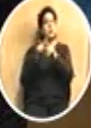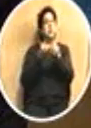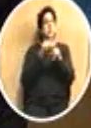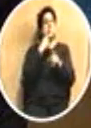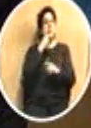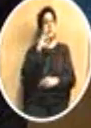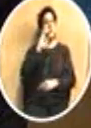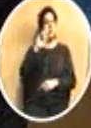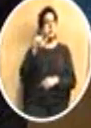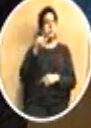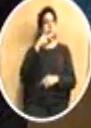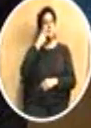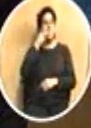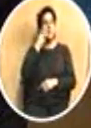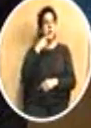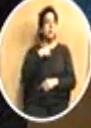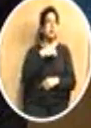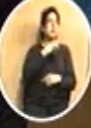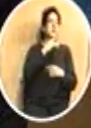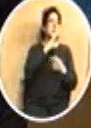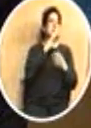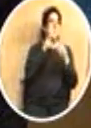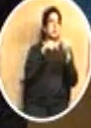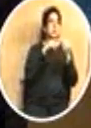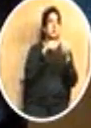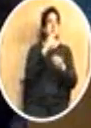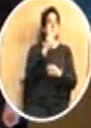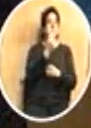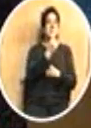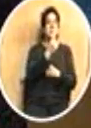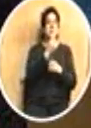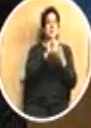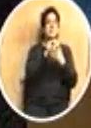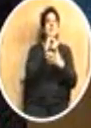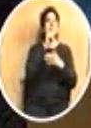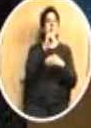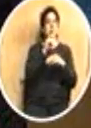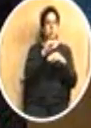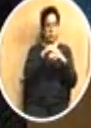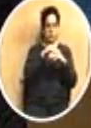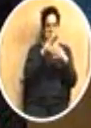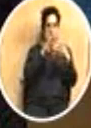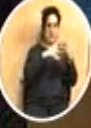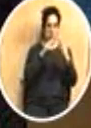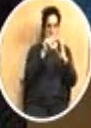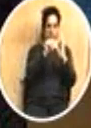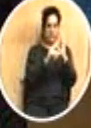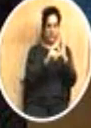call to the public, at which time I will address something that is not on the agenda.